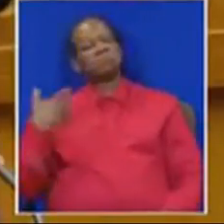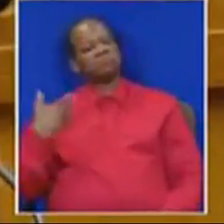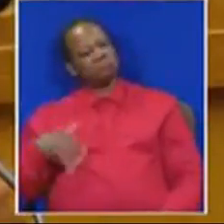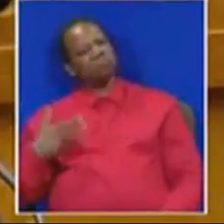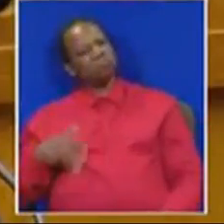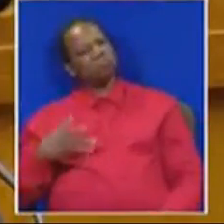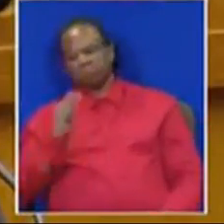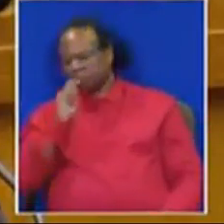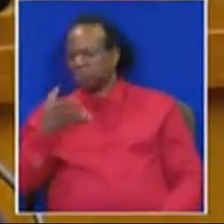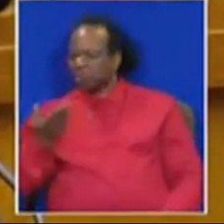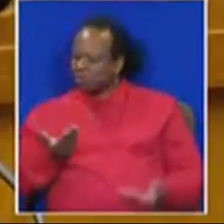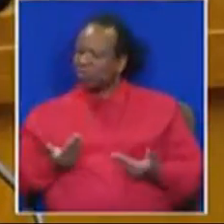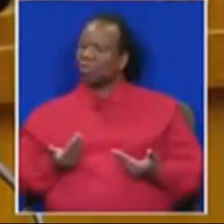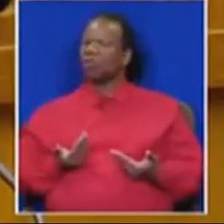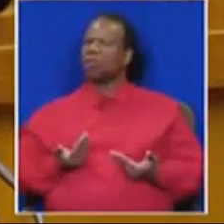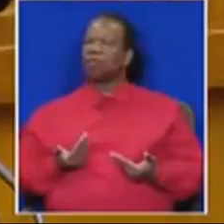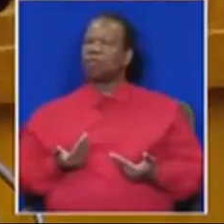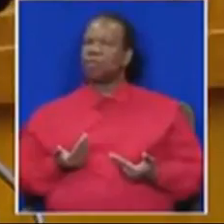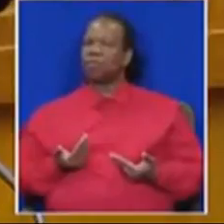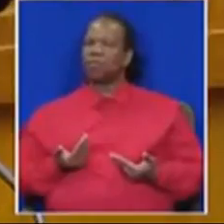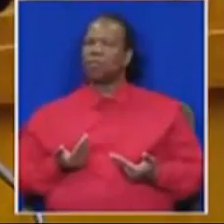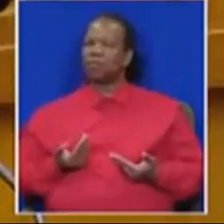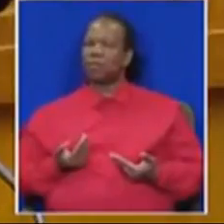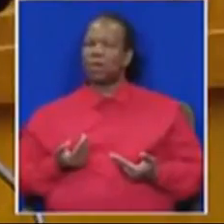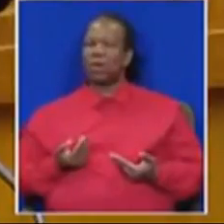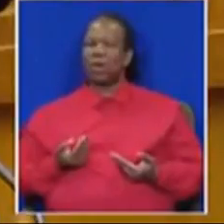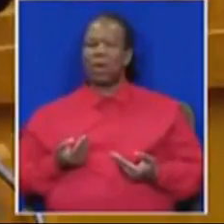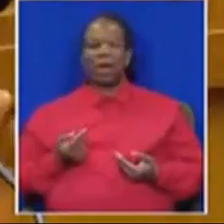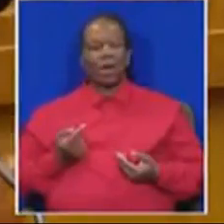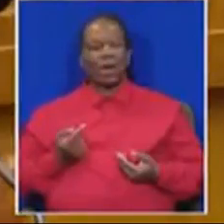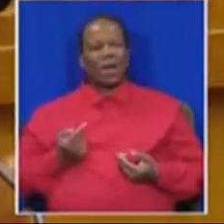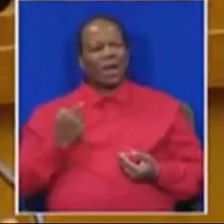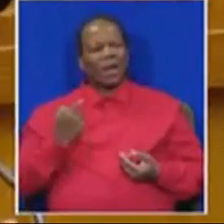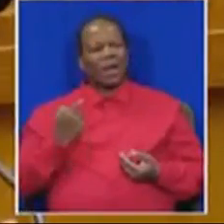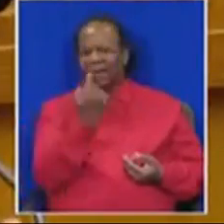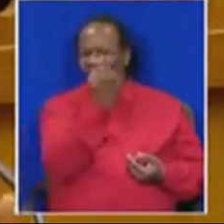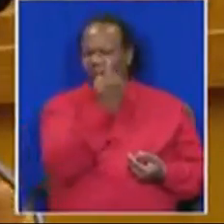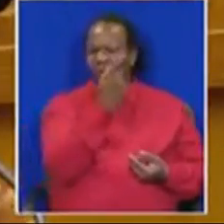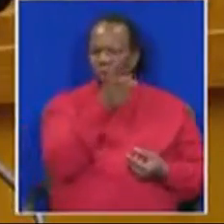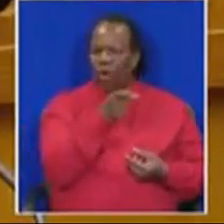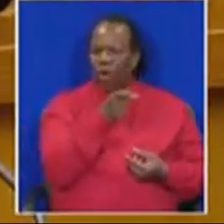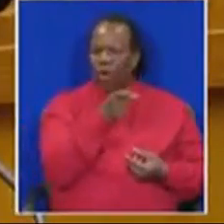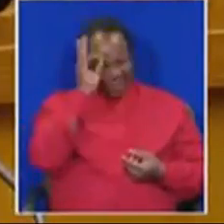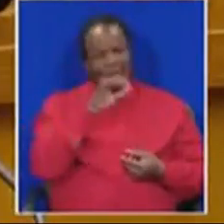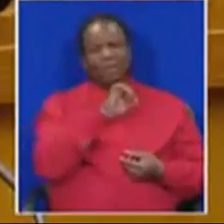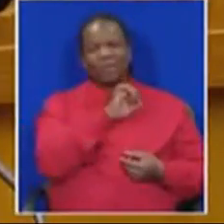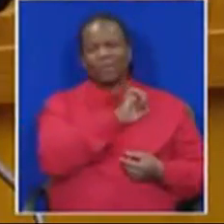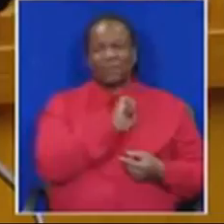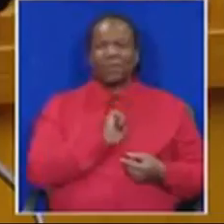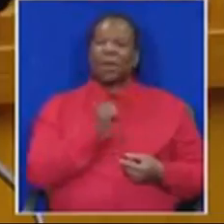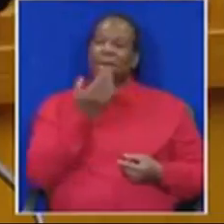We are determined that everyone in public service should undertake their